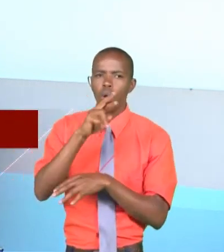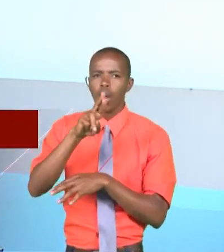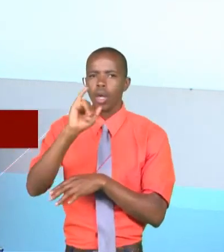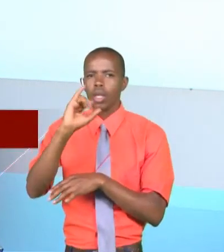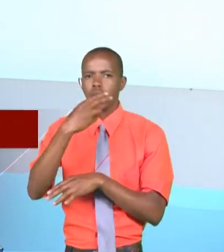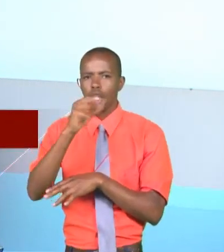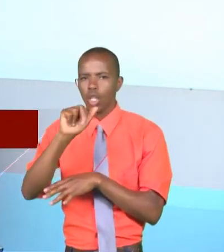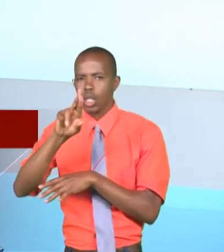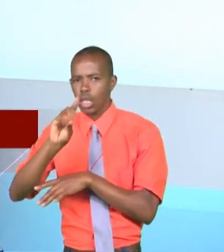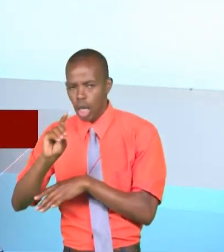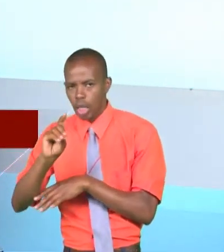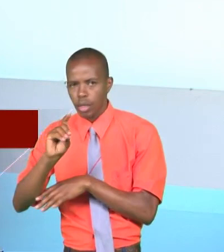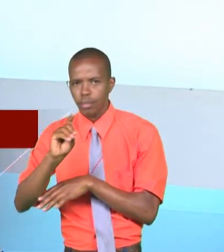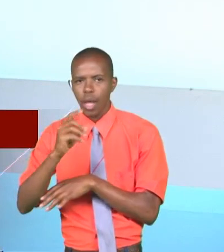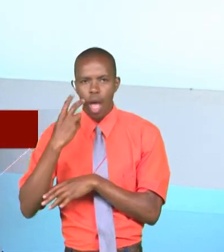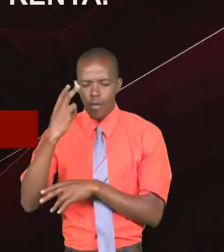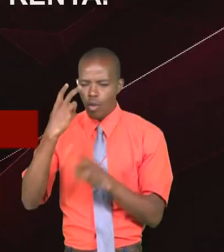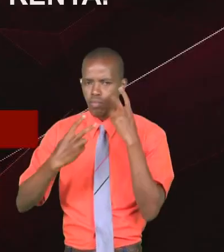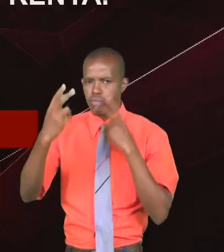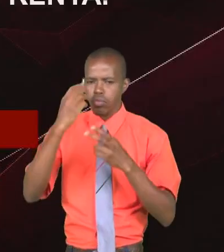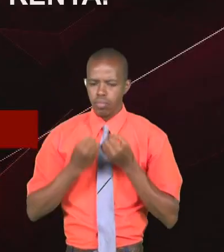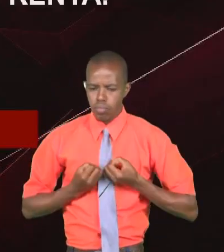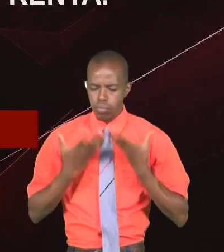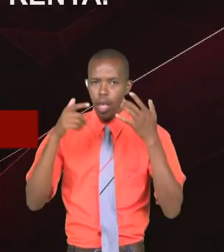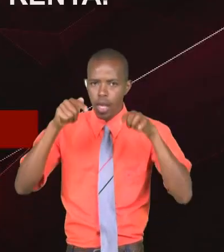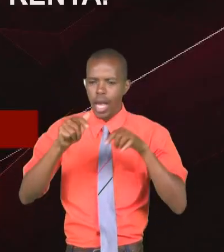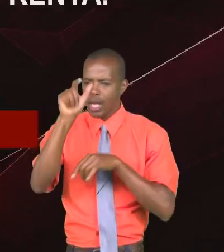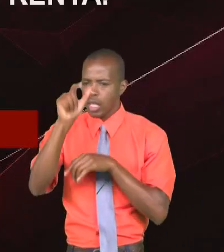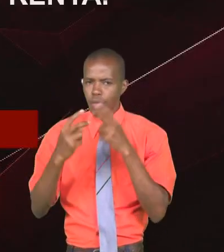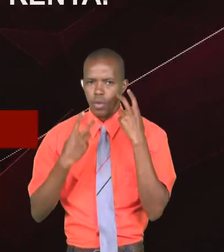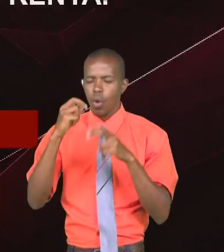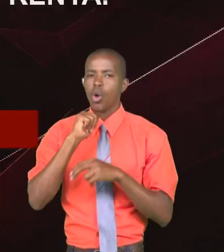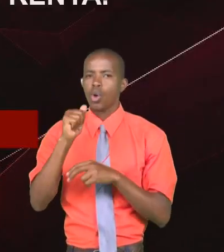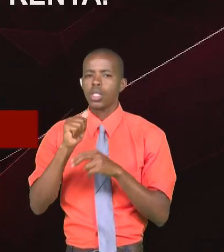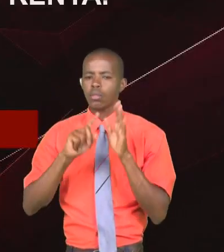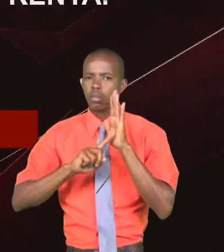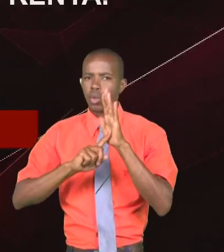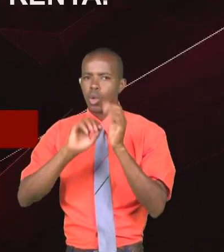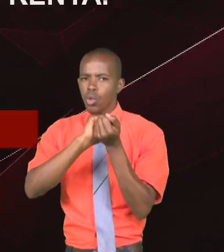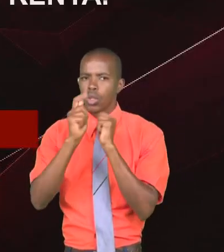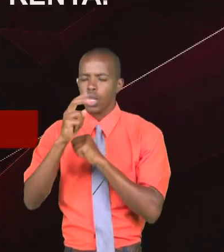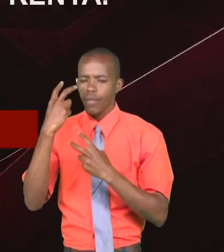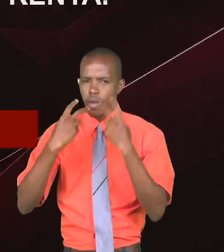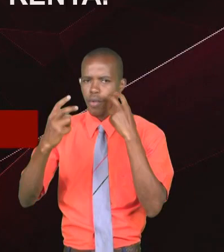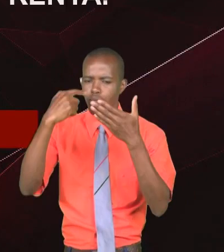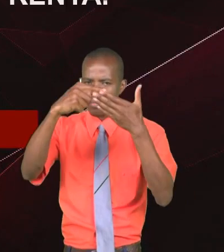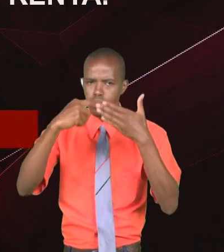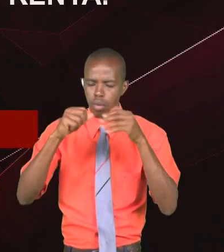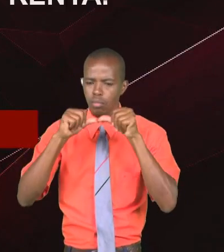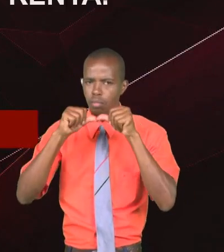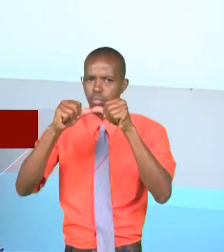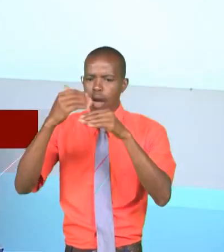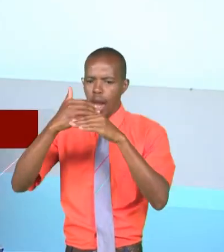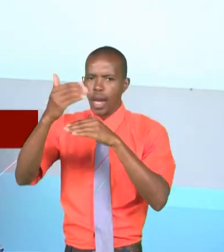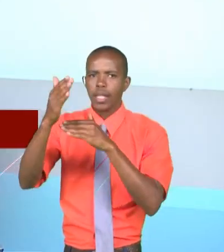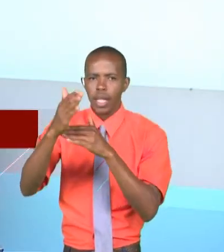Armour. Well, the views described in the show are strictly individual views and do not portray the views of Switch TV. The conversation continues